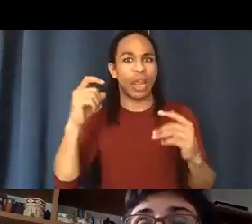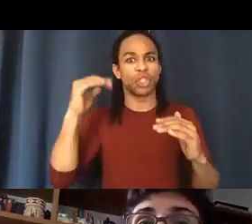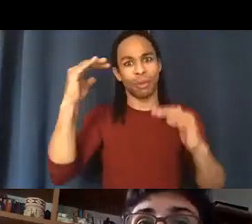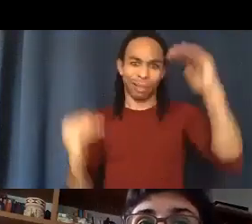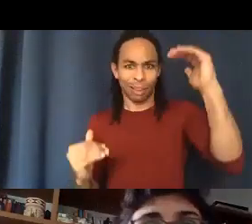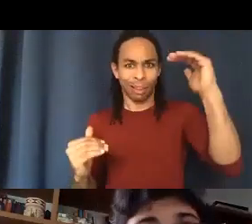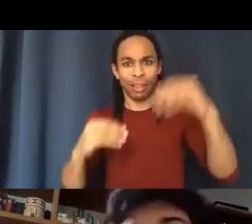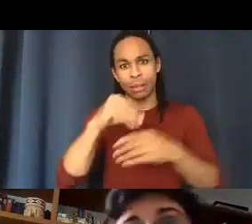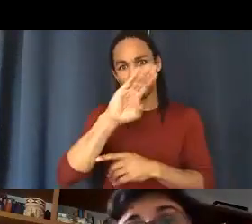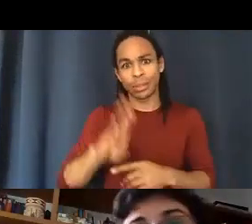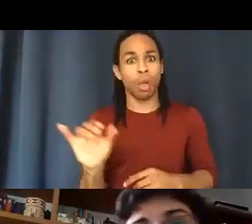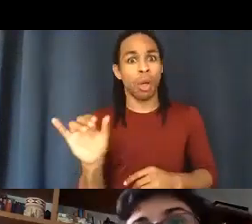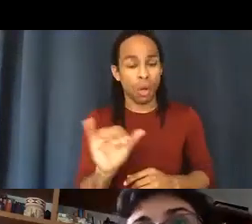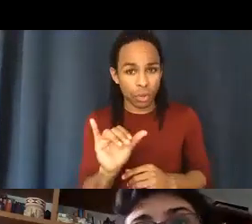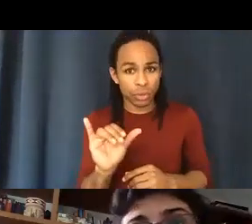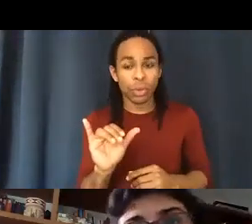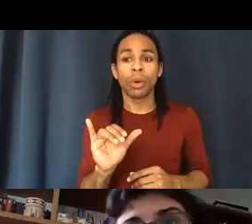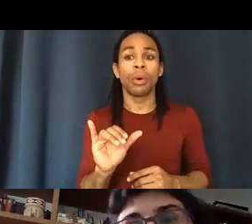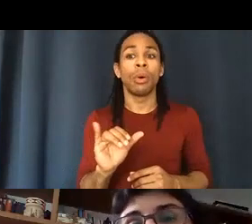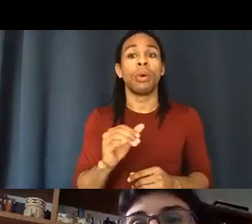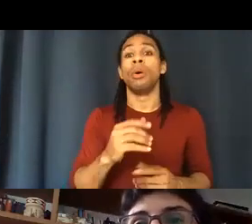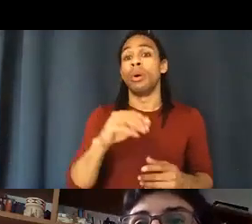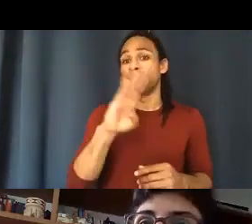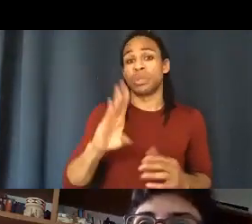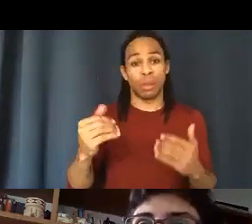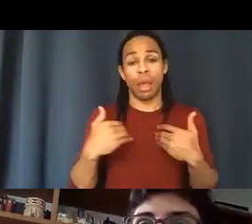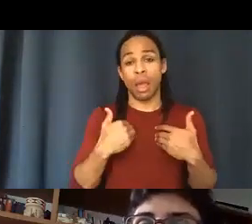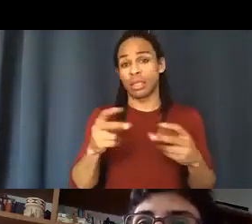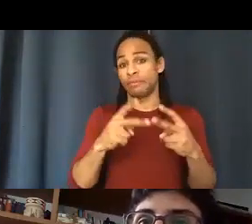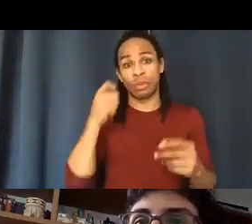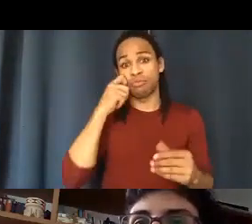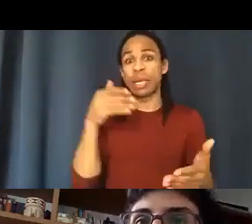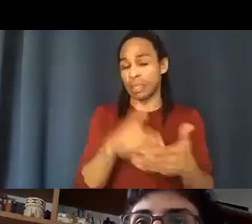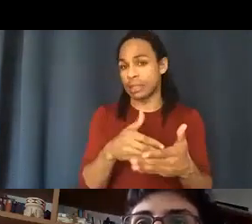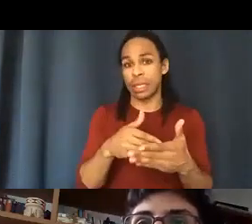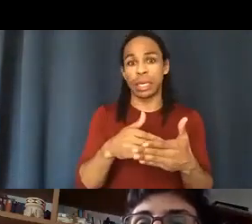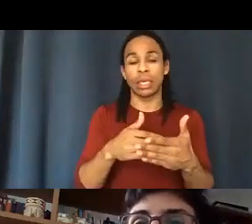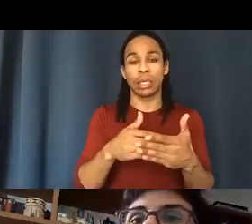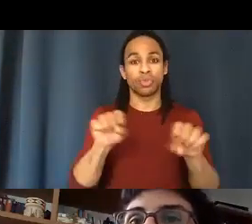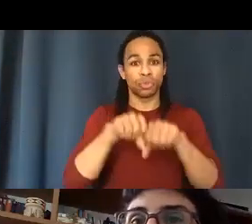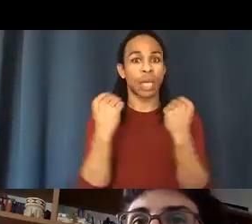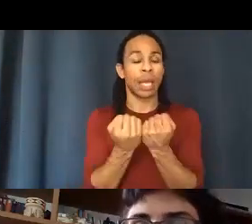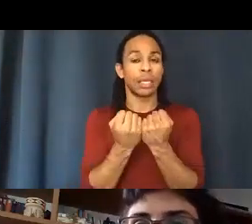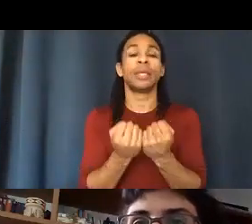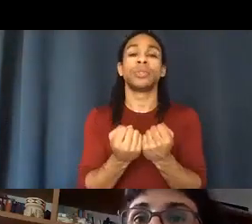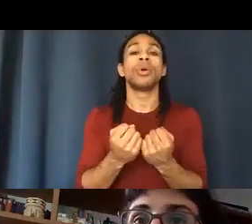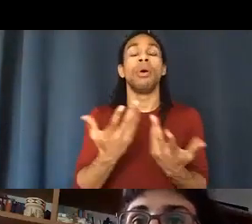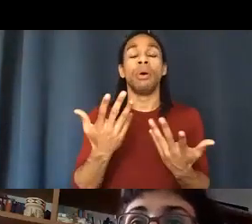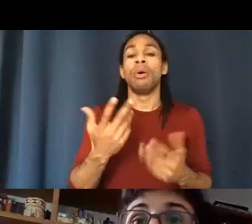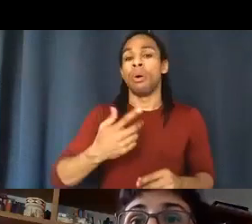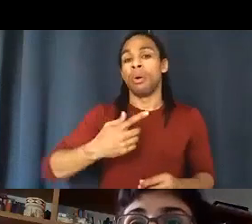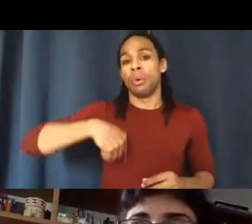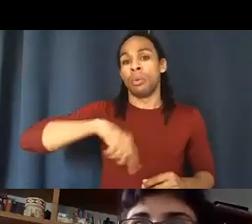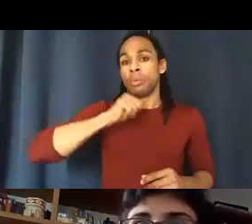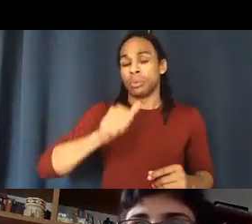a racist society as well, and in the response to COVID, we don't see much discussion related